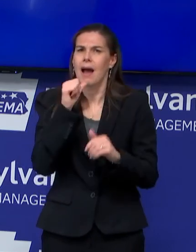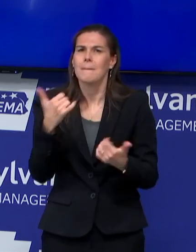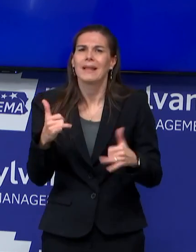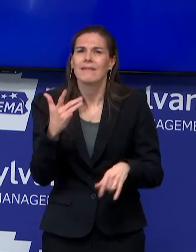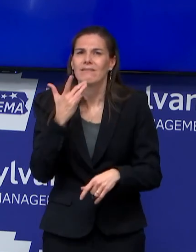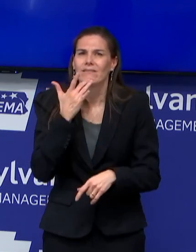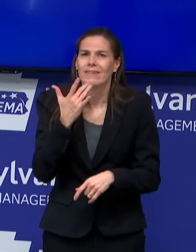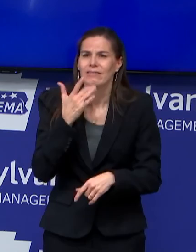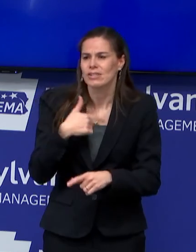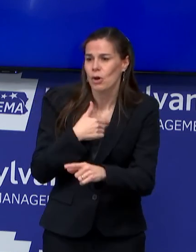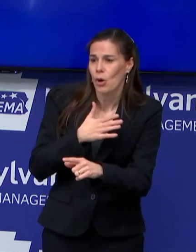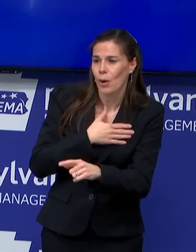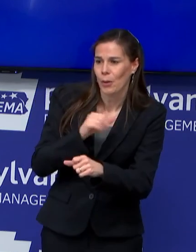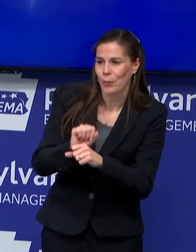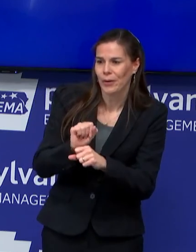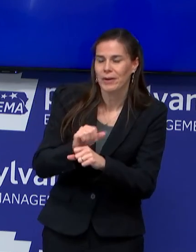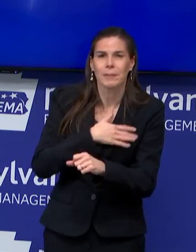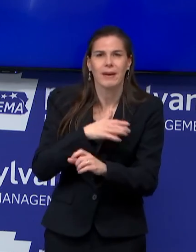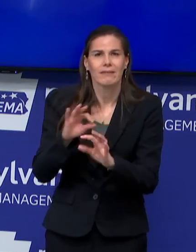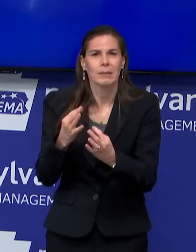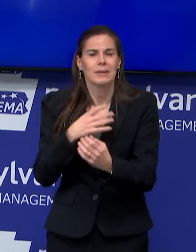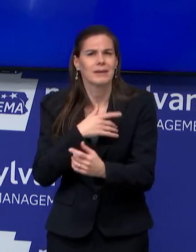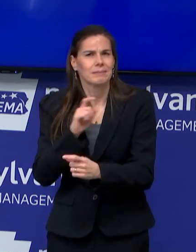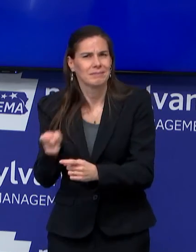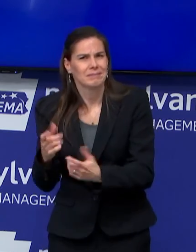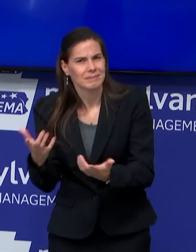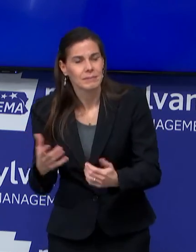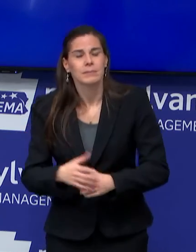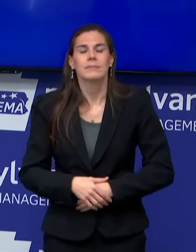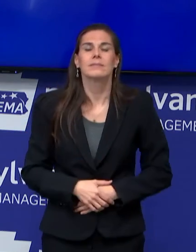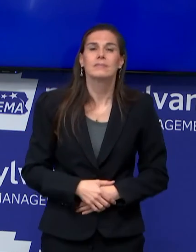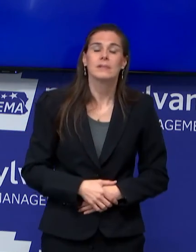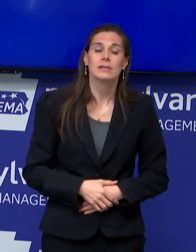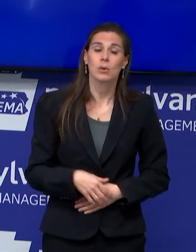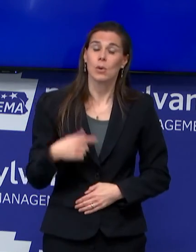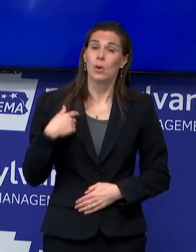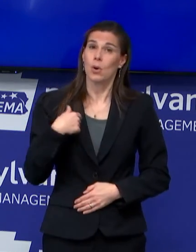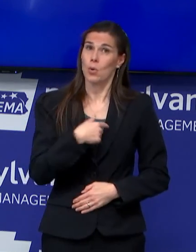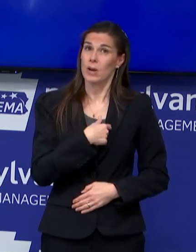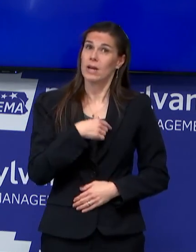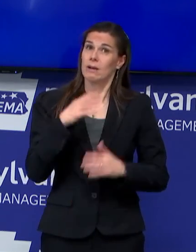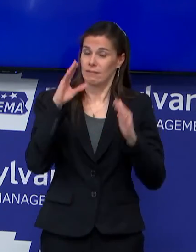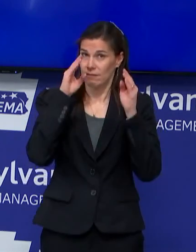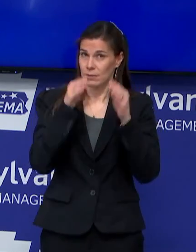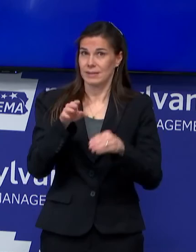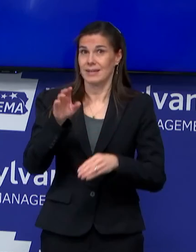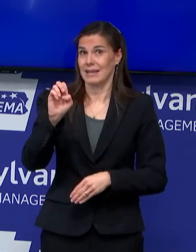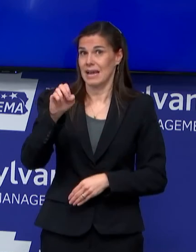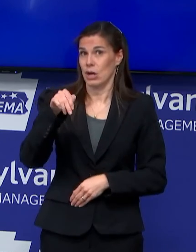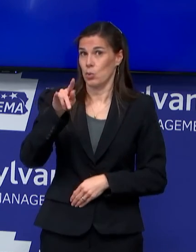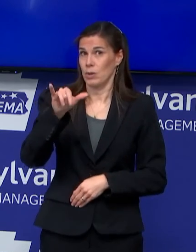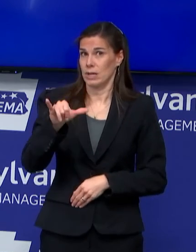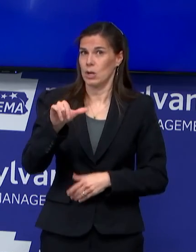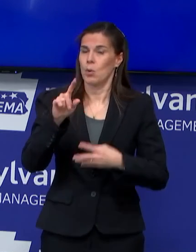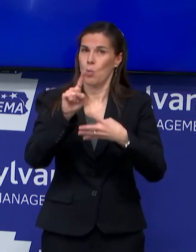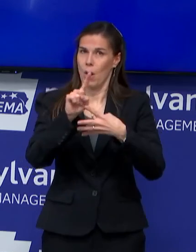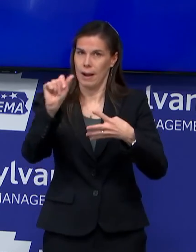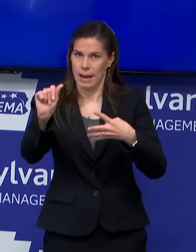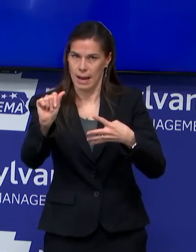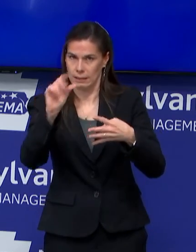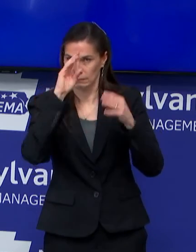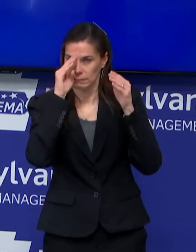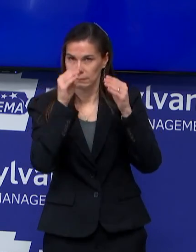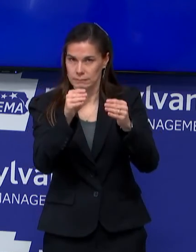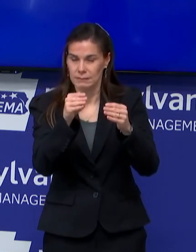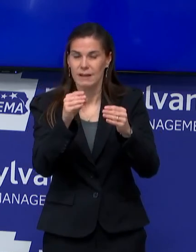we're continuing to work with our providers on the ground to provide the guidance necessary to stick within the 1A strategy. And again, I think the order